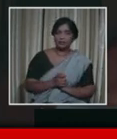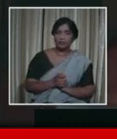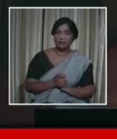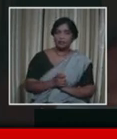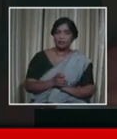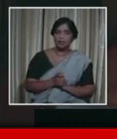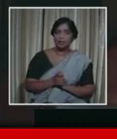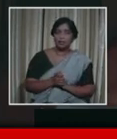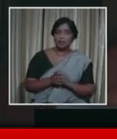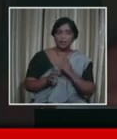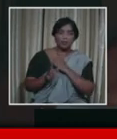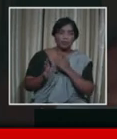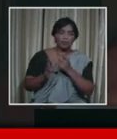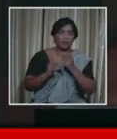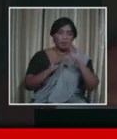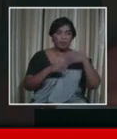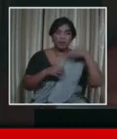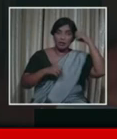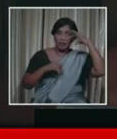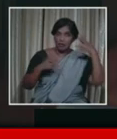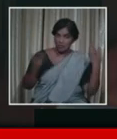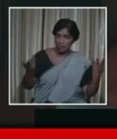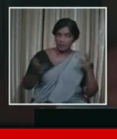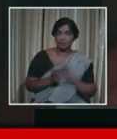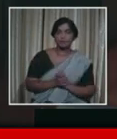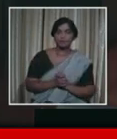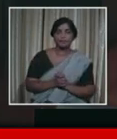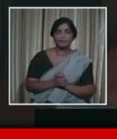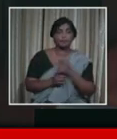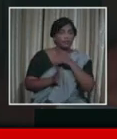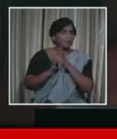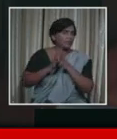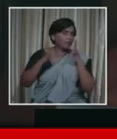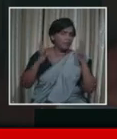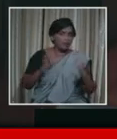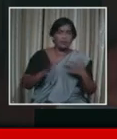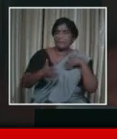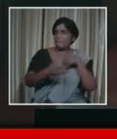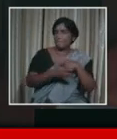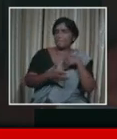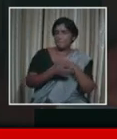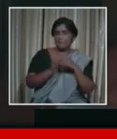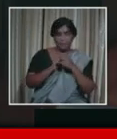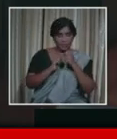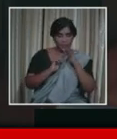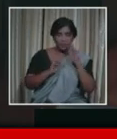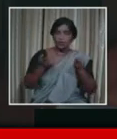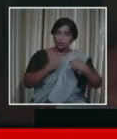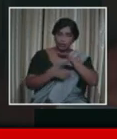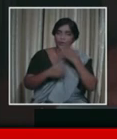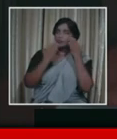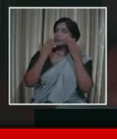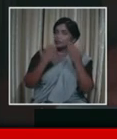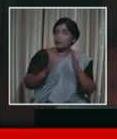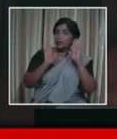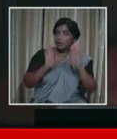Fuel tikane. Electricity tikane. Om di tamatma dadi pidane kada akwela tieno. Api hamotama peno.